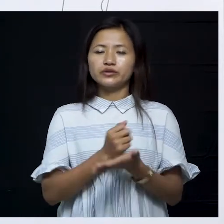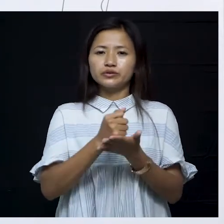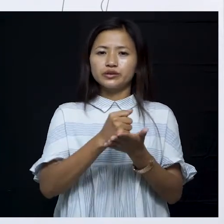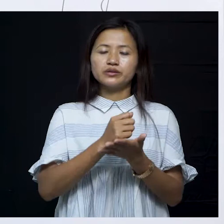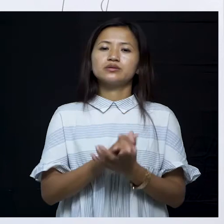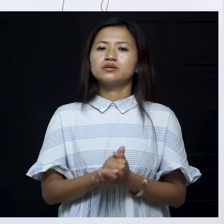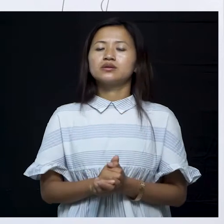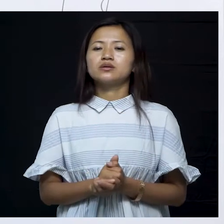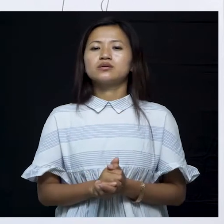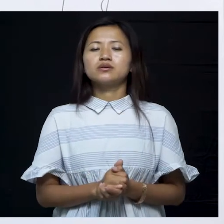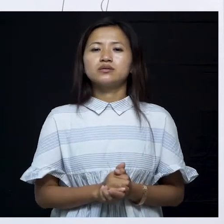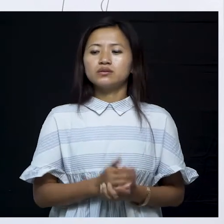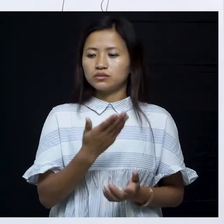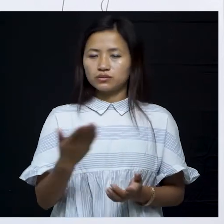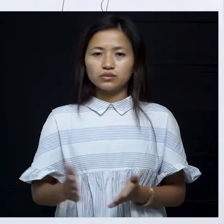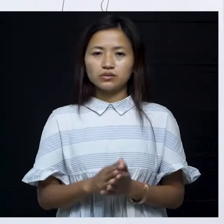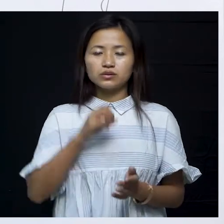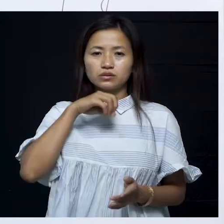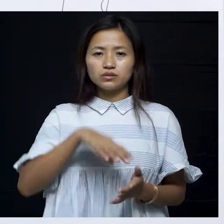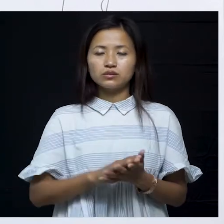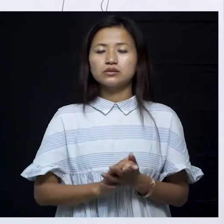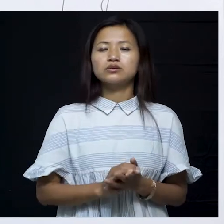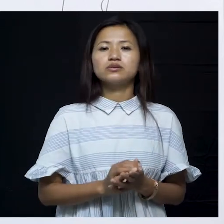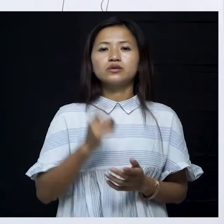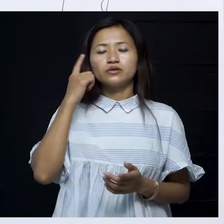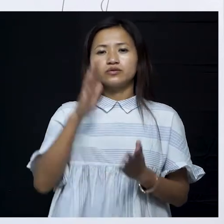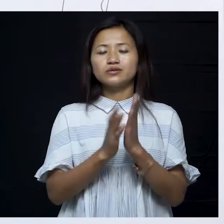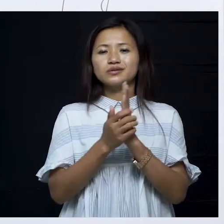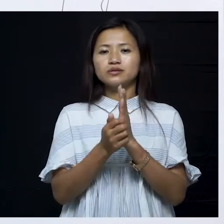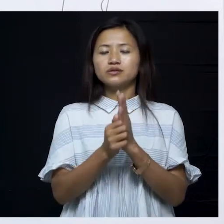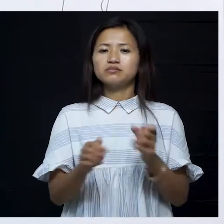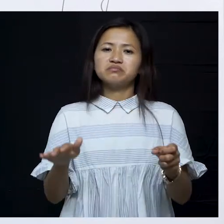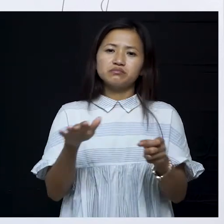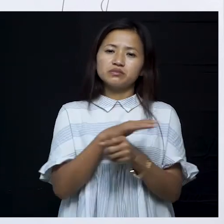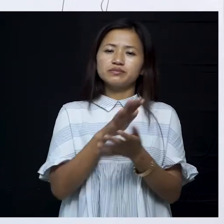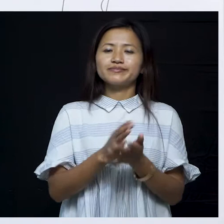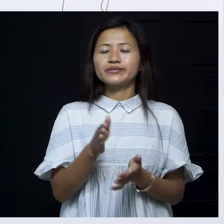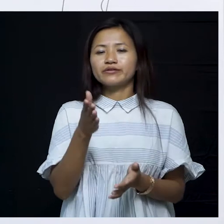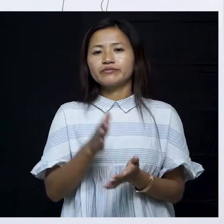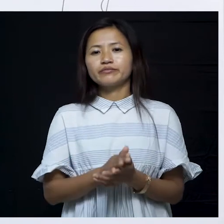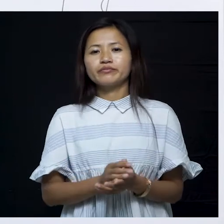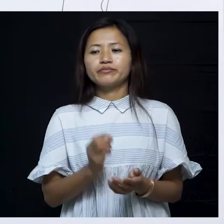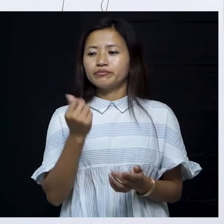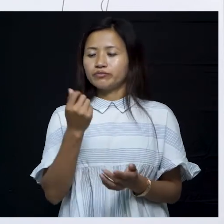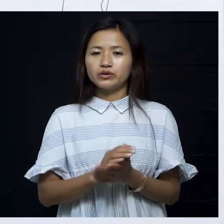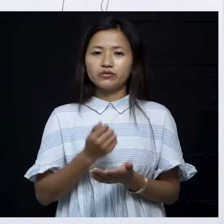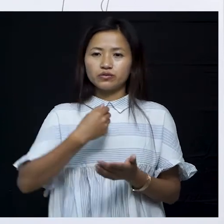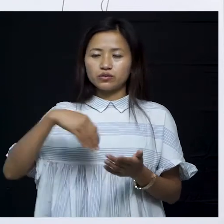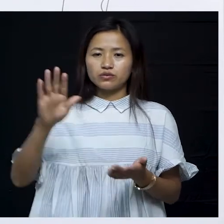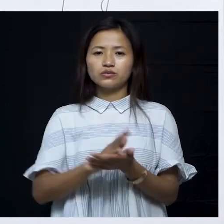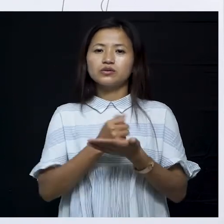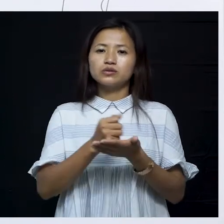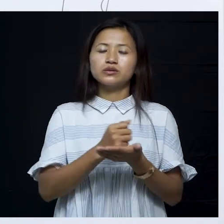to those youths who are skillful, yet they do not have enough money to go for training. So